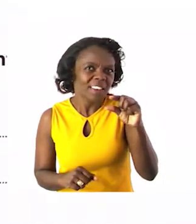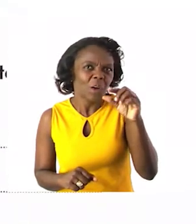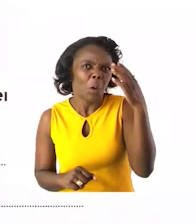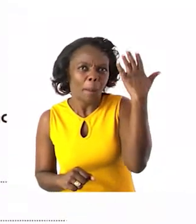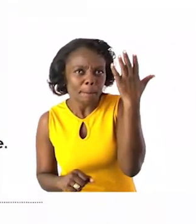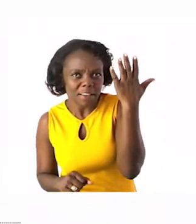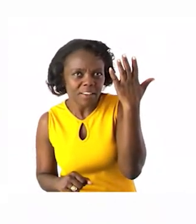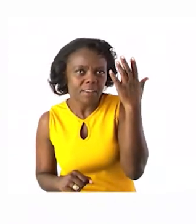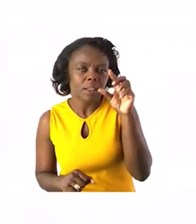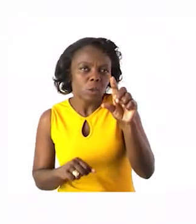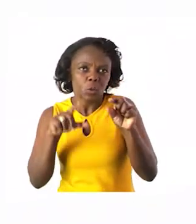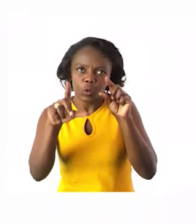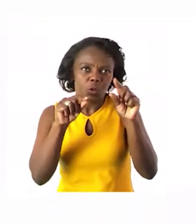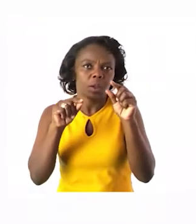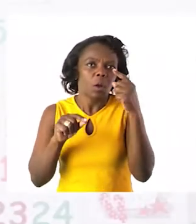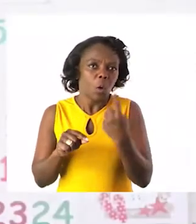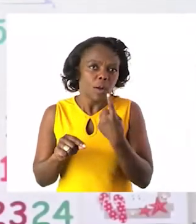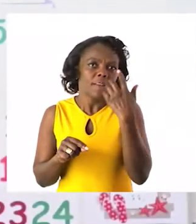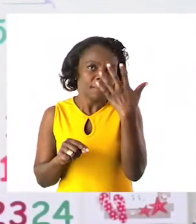pictures. Choose 5. For example,